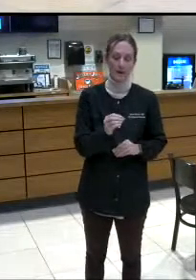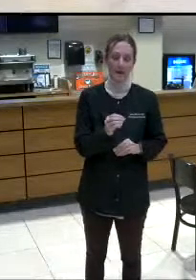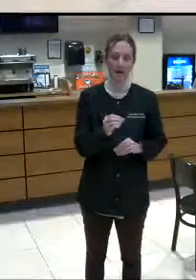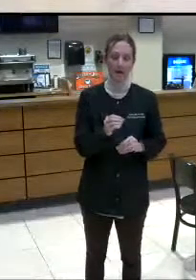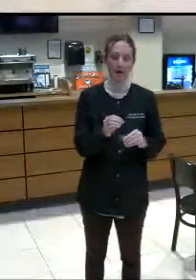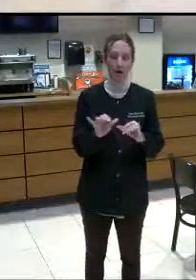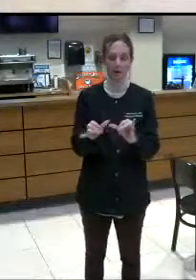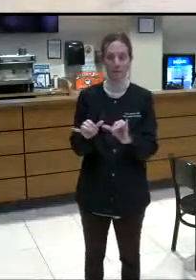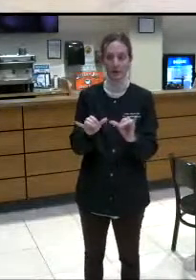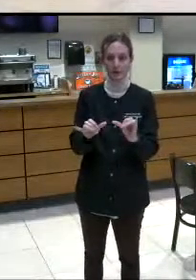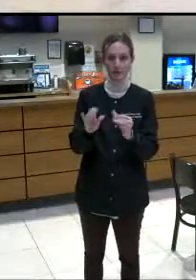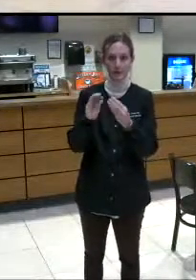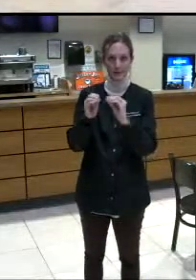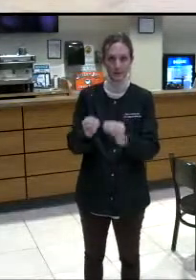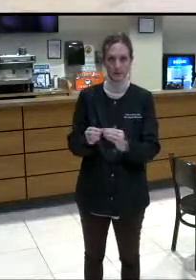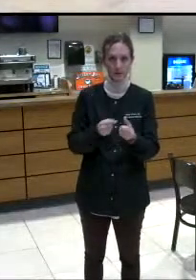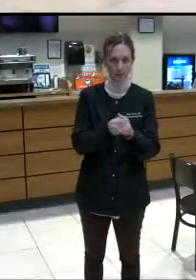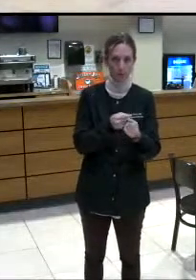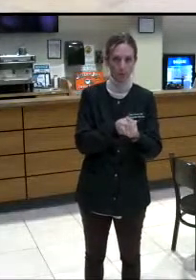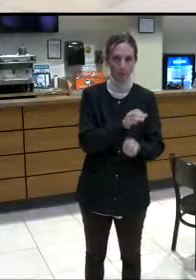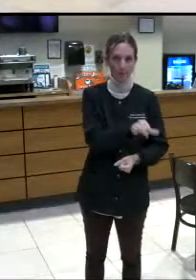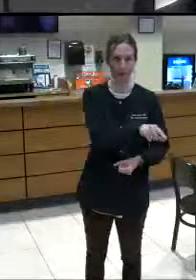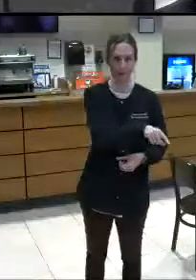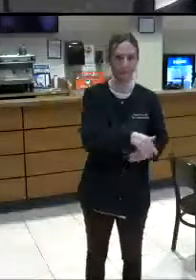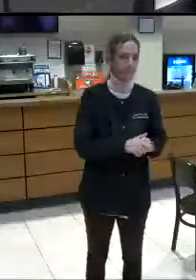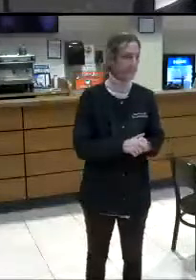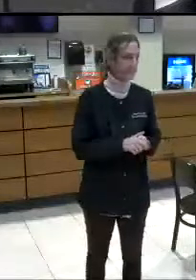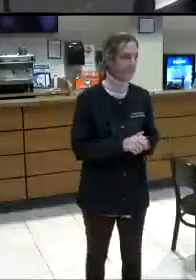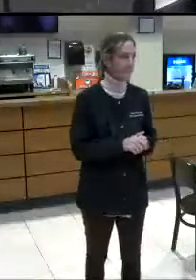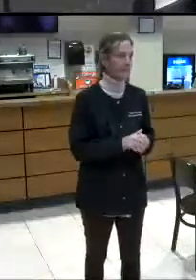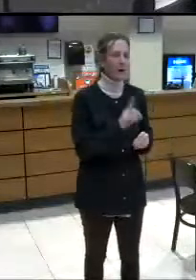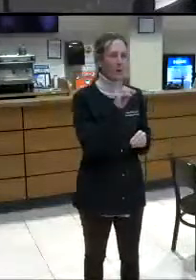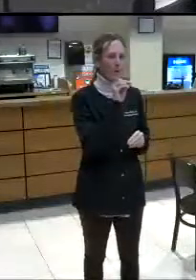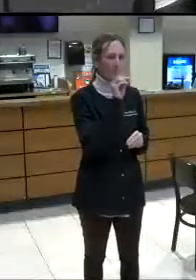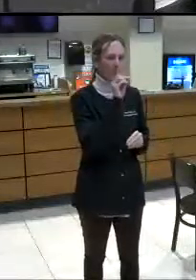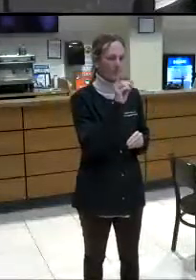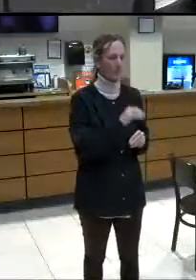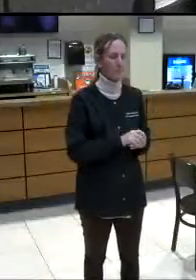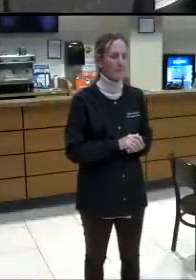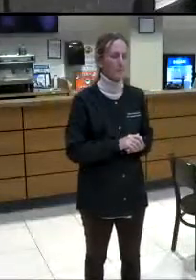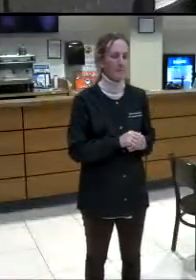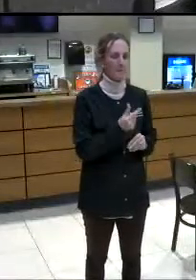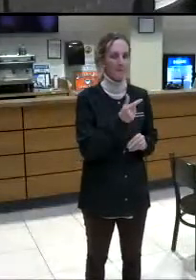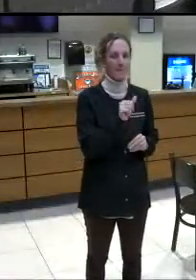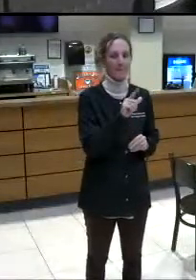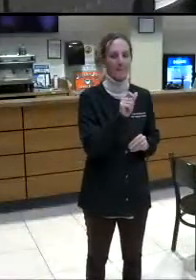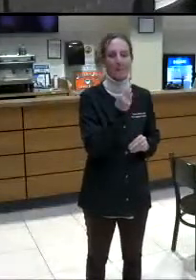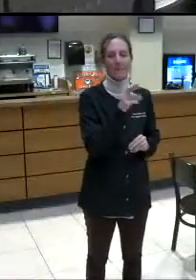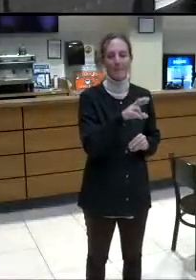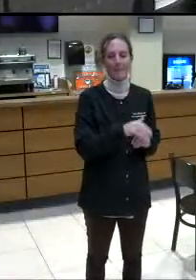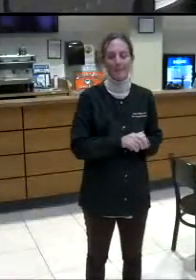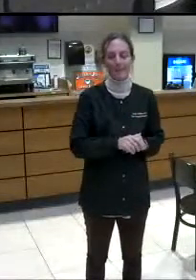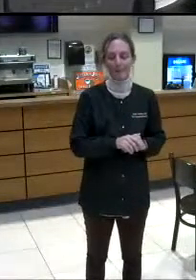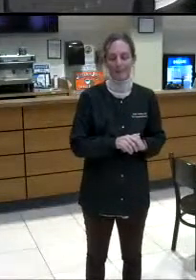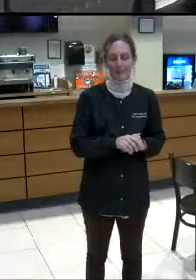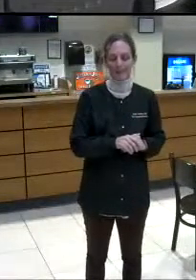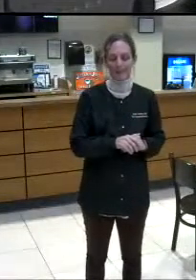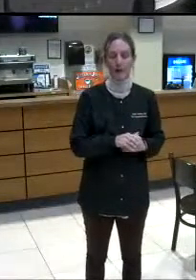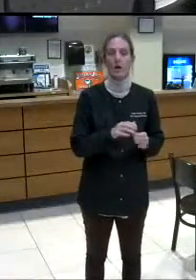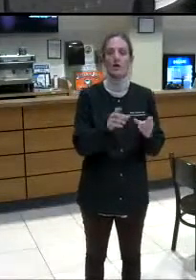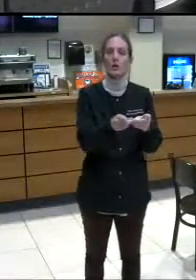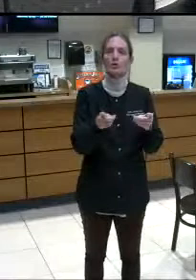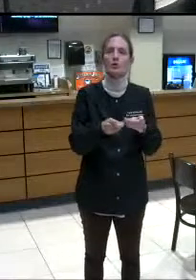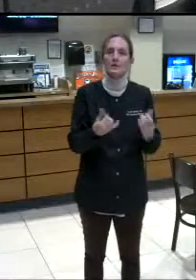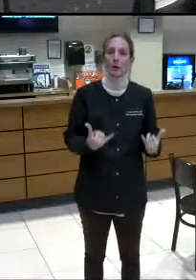supports that being a priority of ours. Okay, I got a follow-up. My follow-up is, does the district currently, or would the